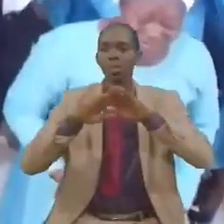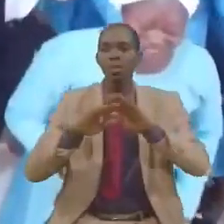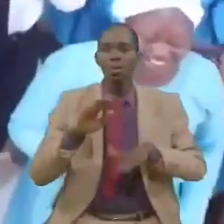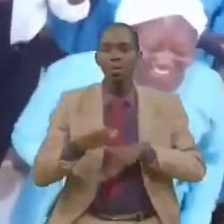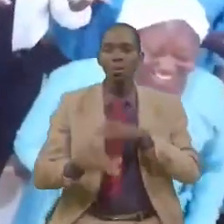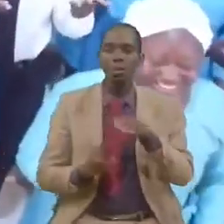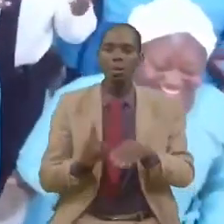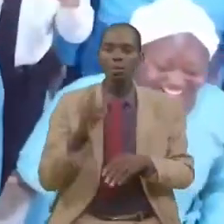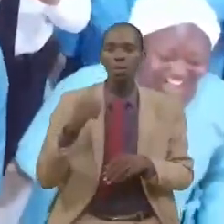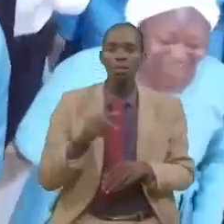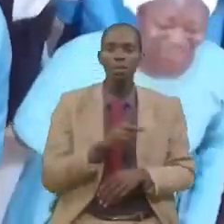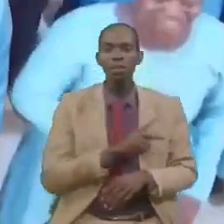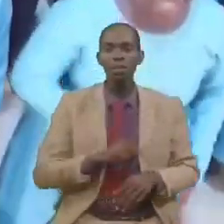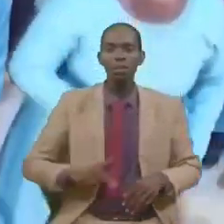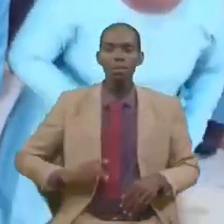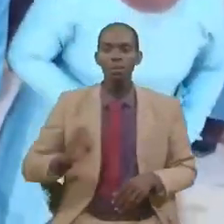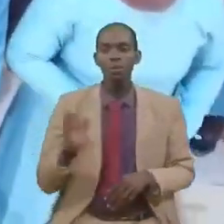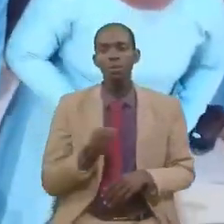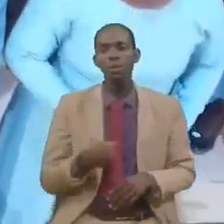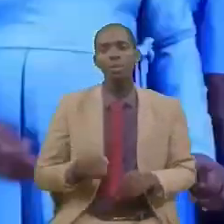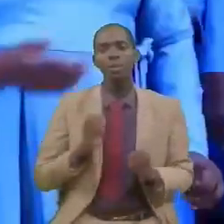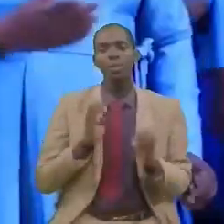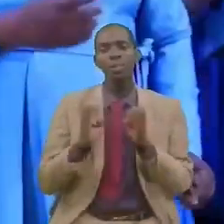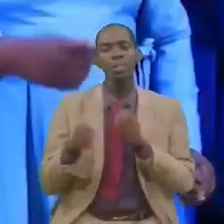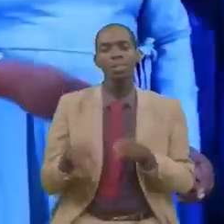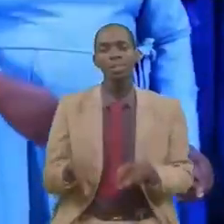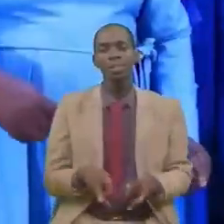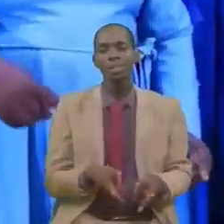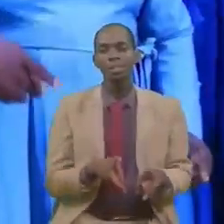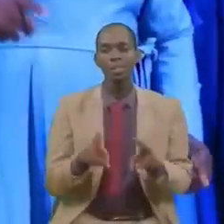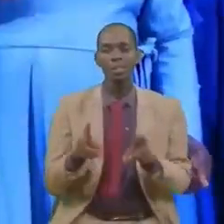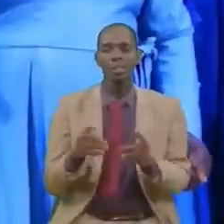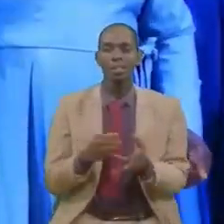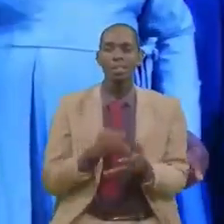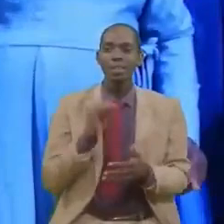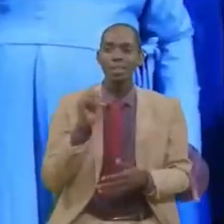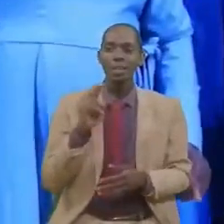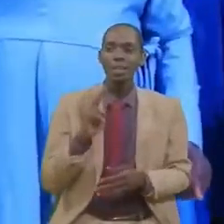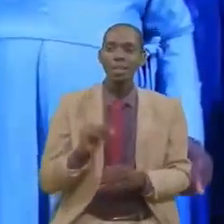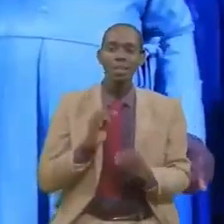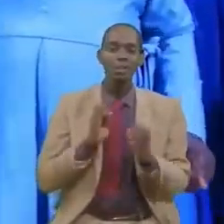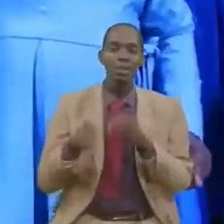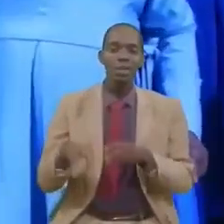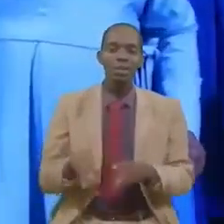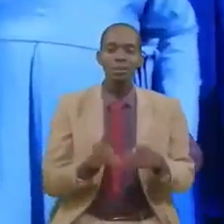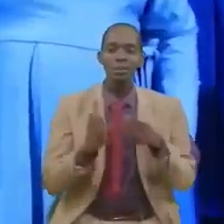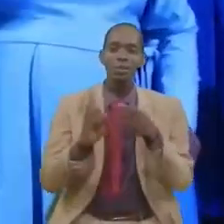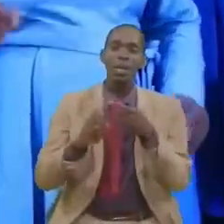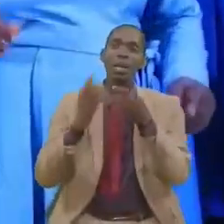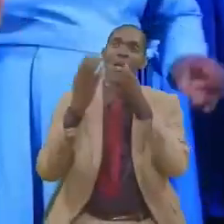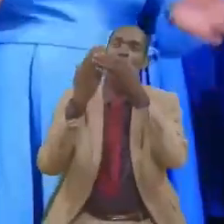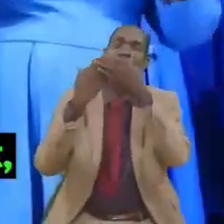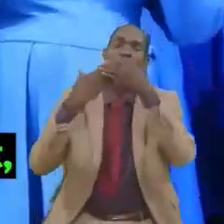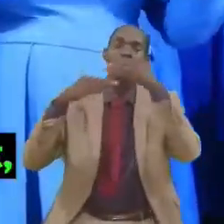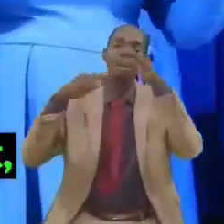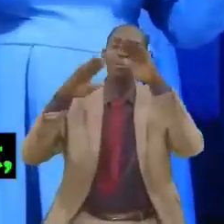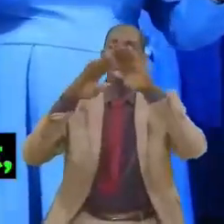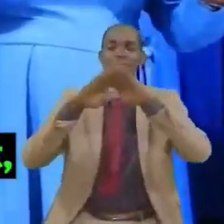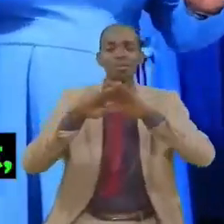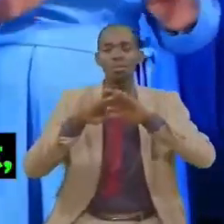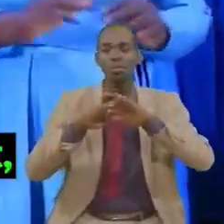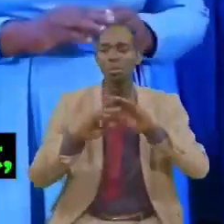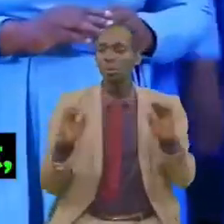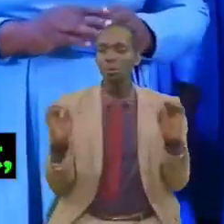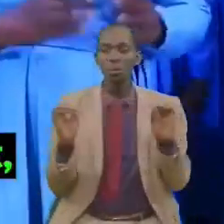Walking up the King's highway. It's a highway to heaven.